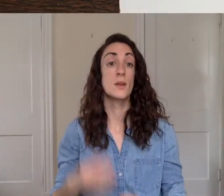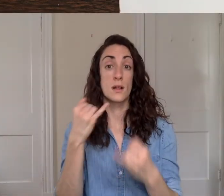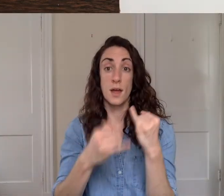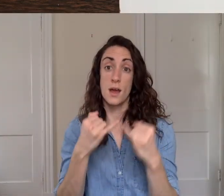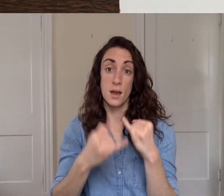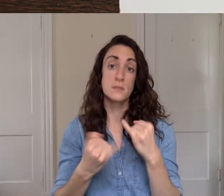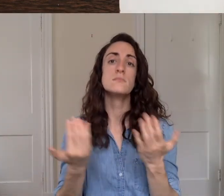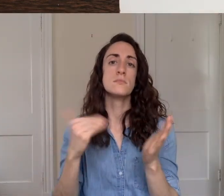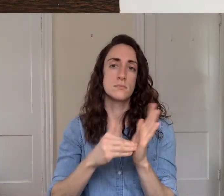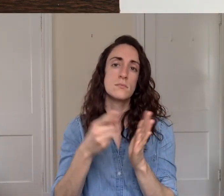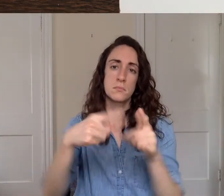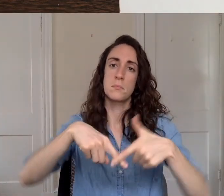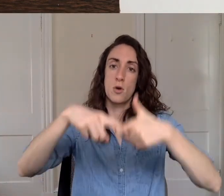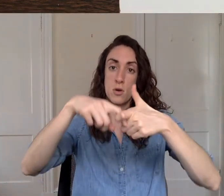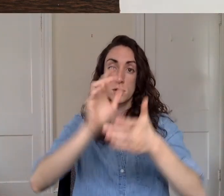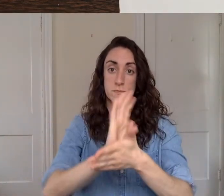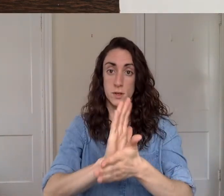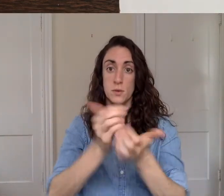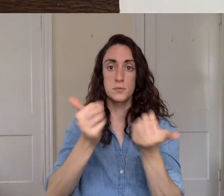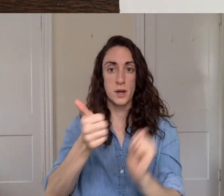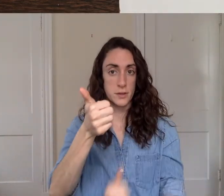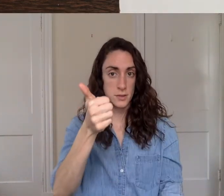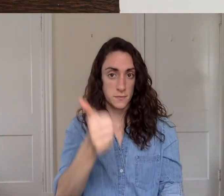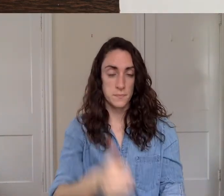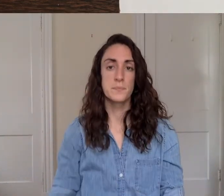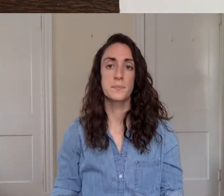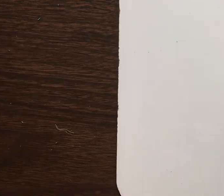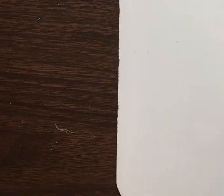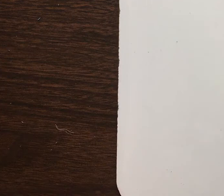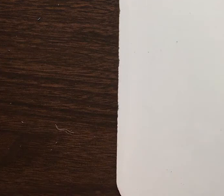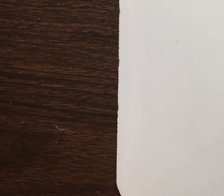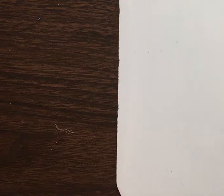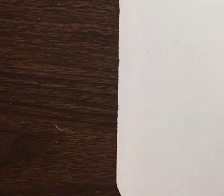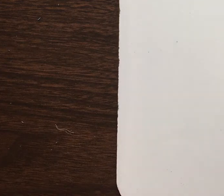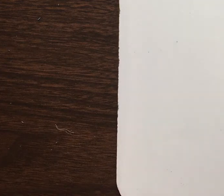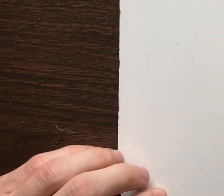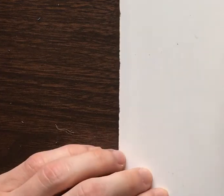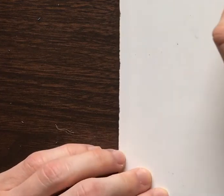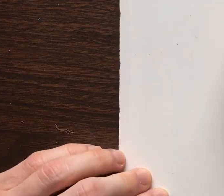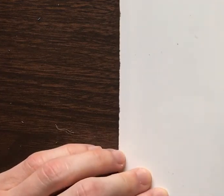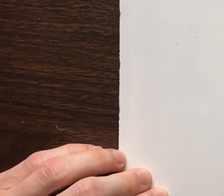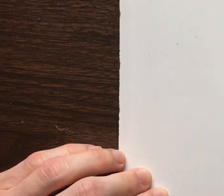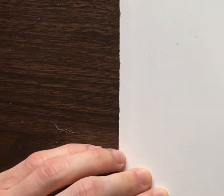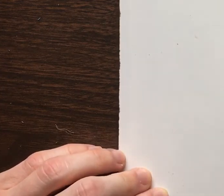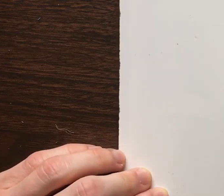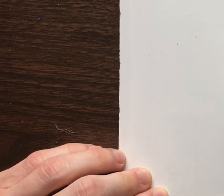Now for this last example, once again, why don't you pause the video and try to solve it yourself.